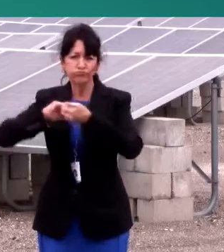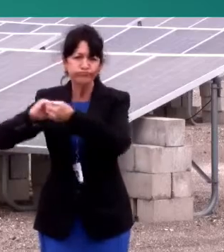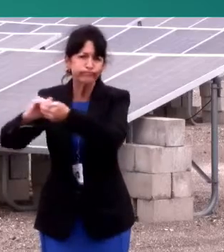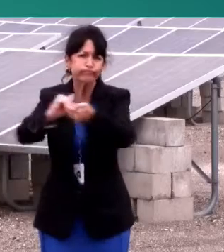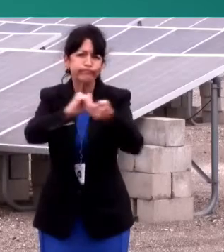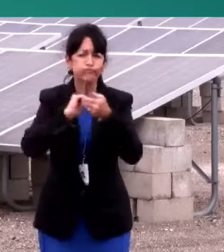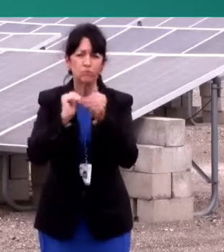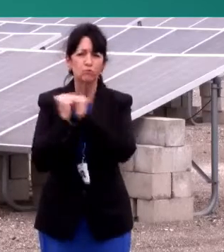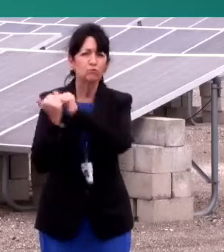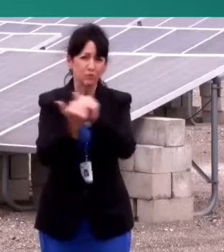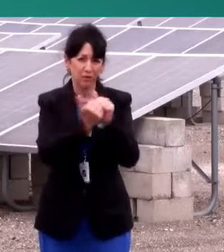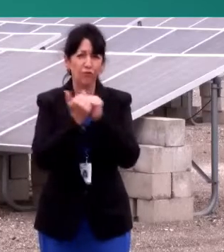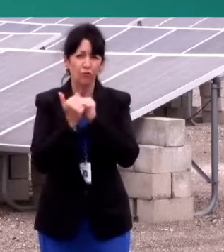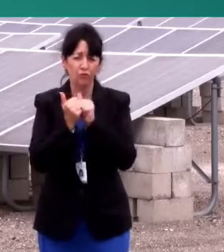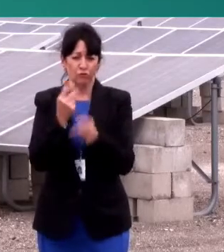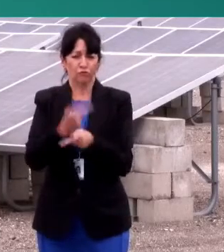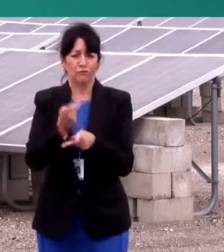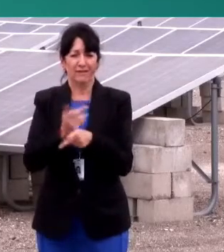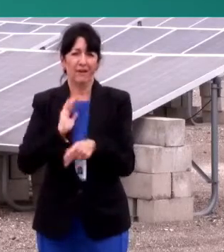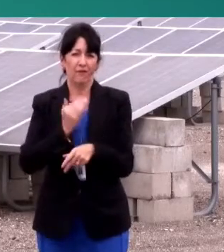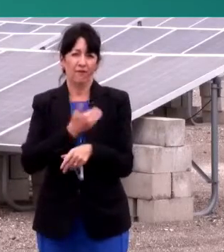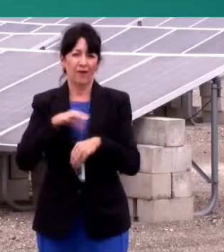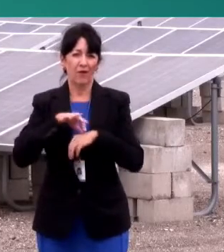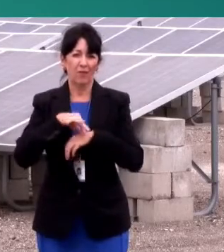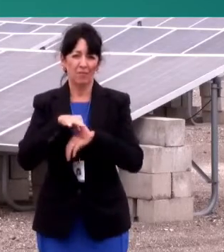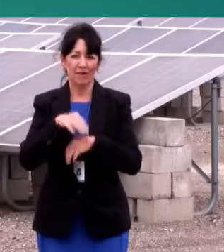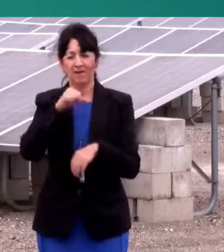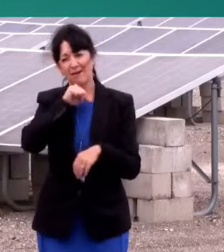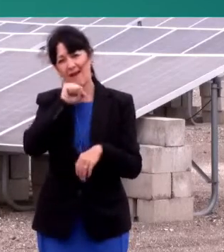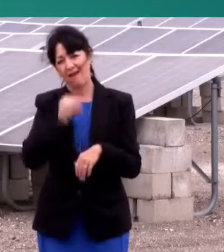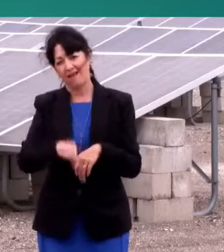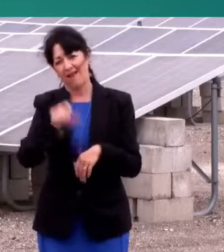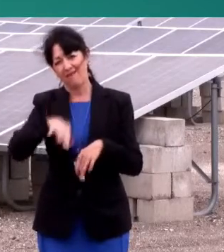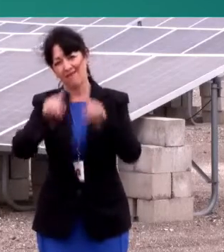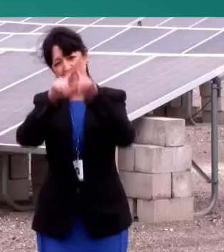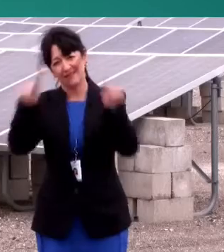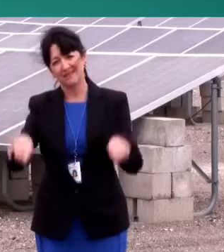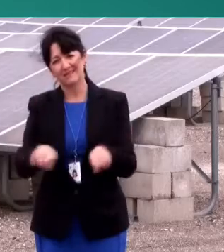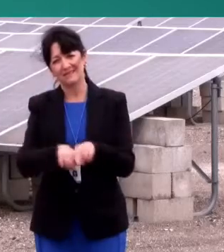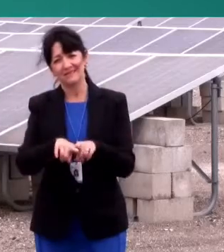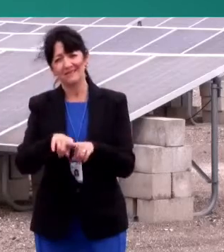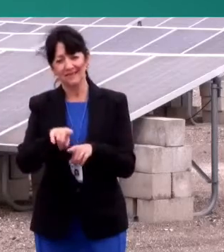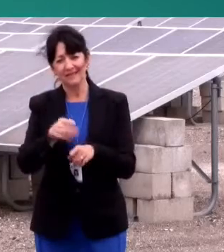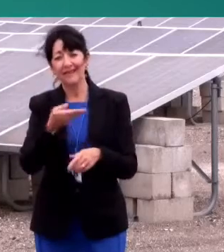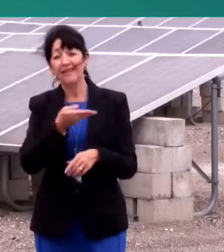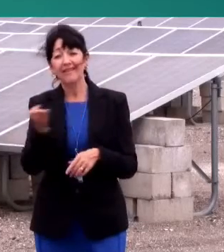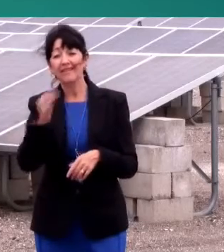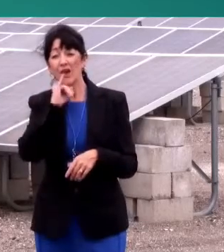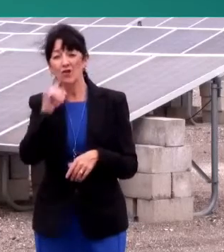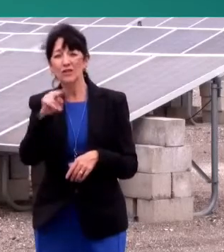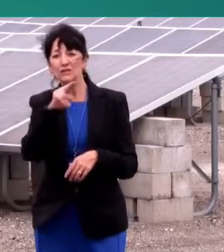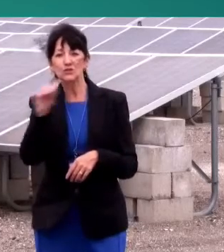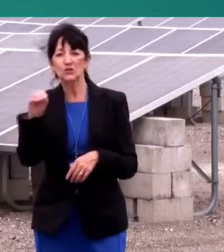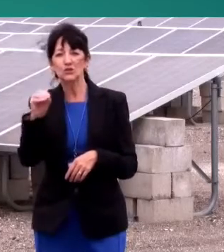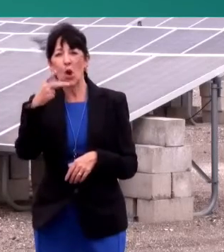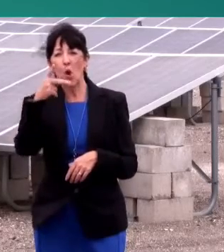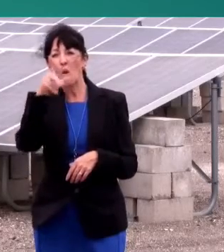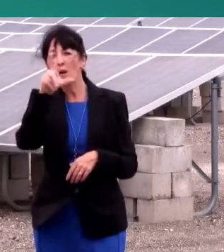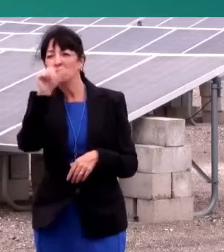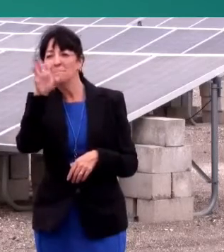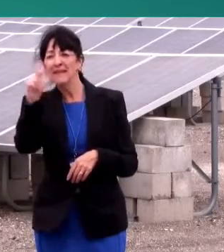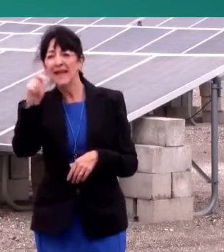planet. I love the sign right here that says there is no planet B, and that